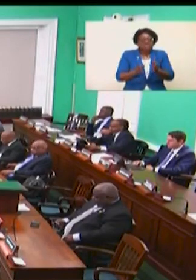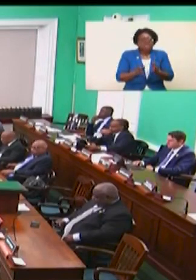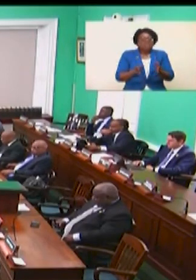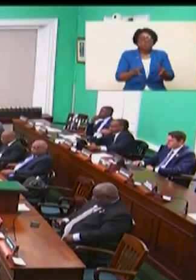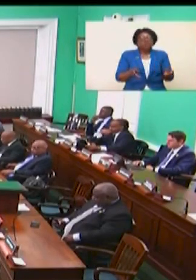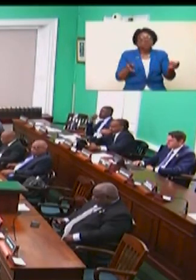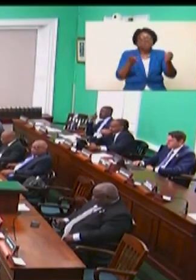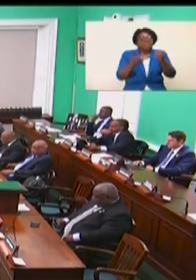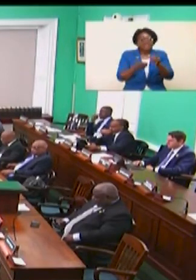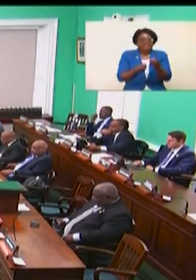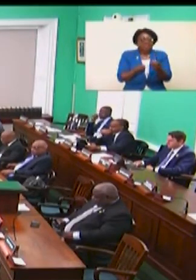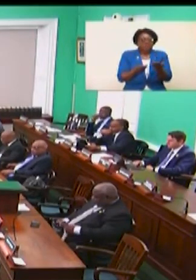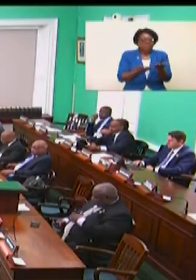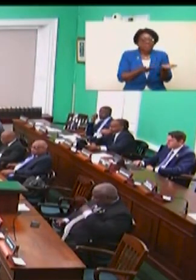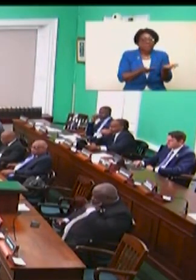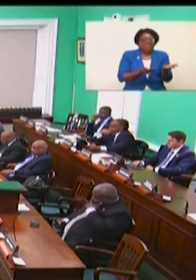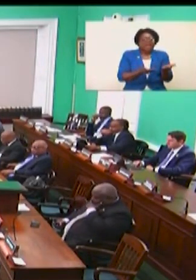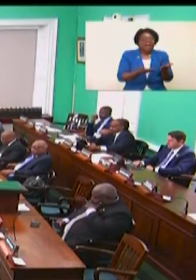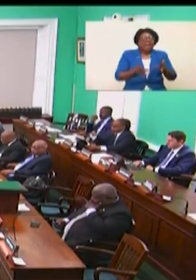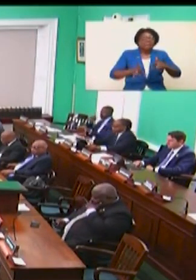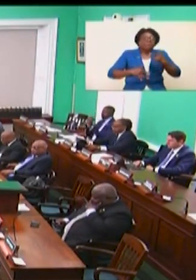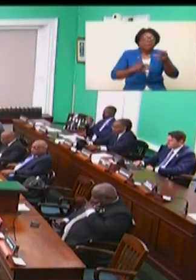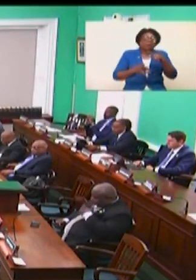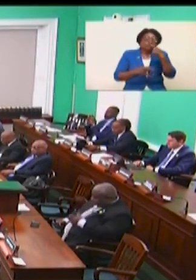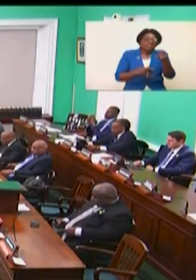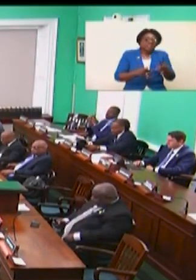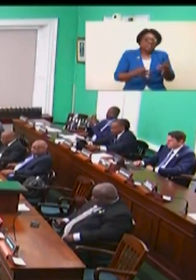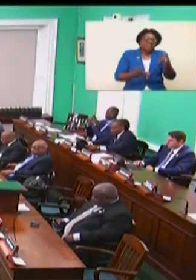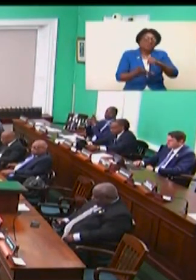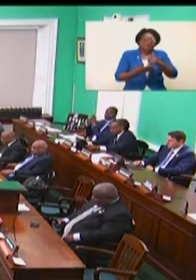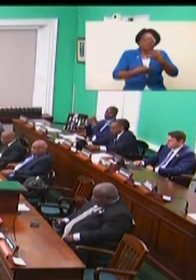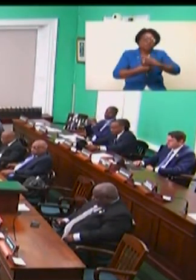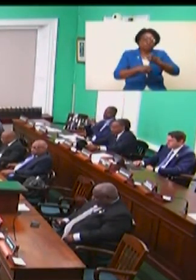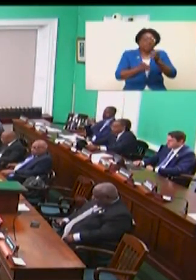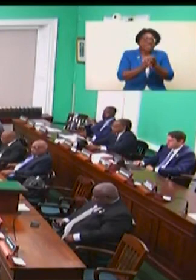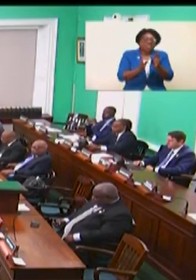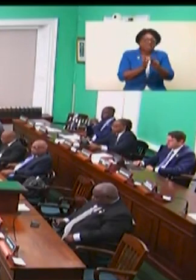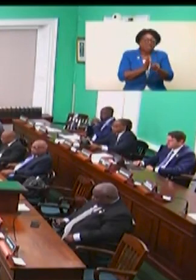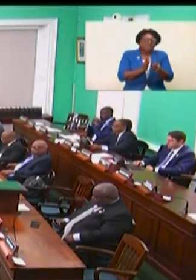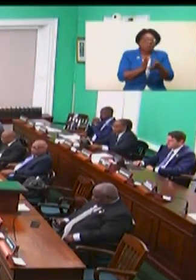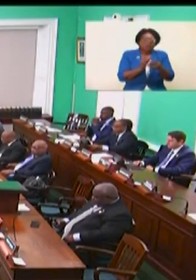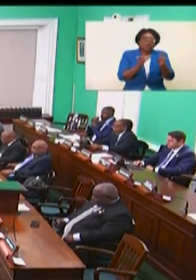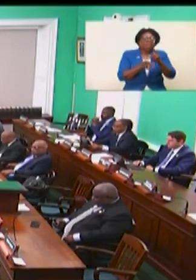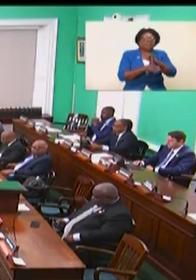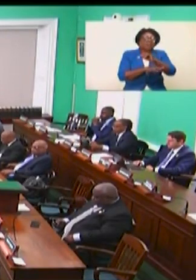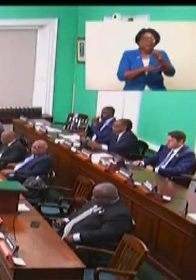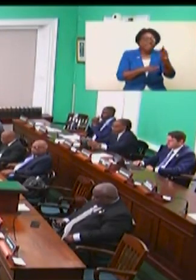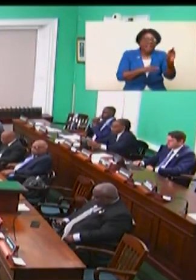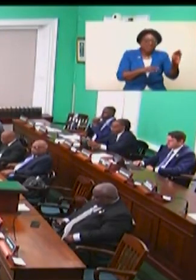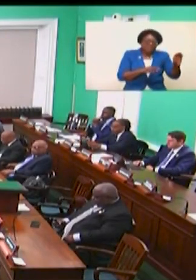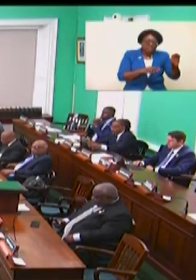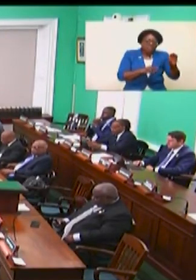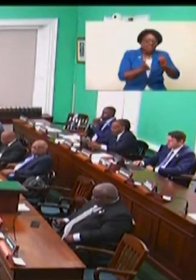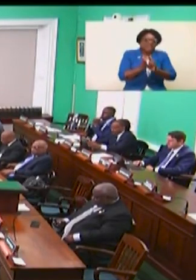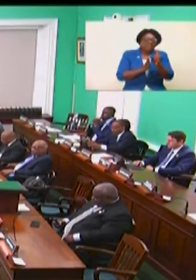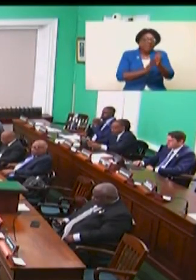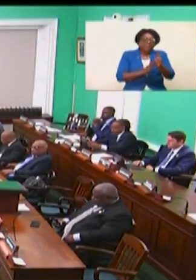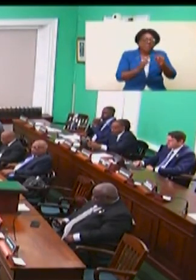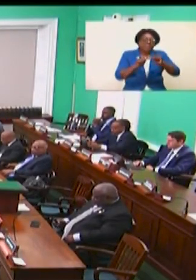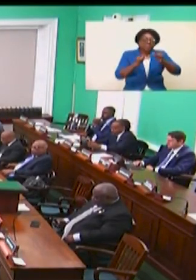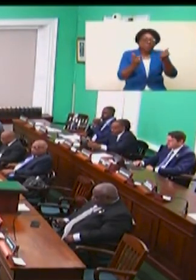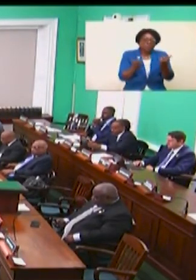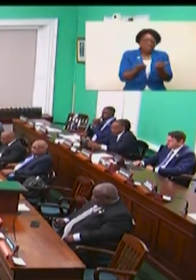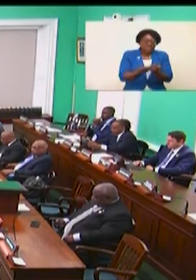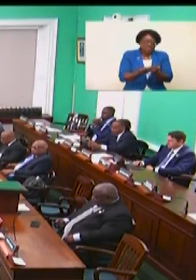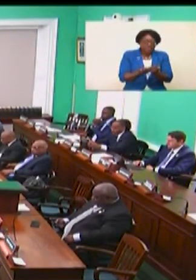issues, I am proud to confirm the creation of the Carmichael Development Association. I thank